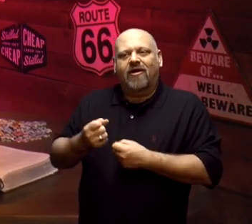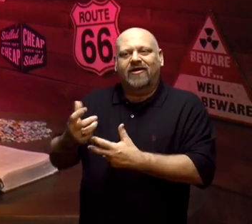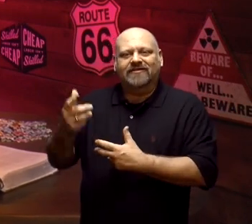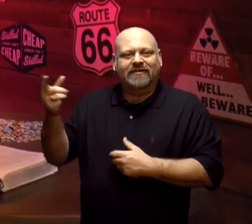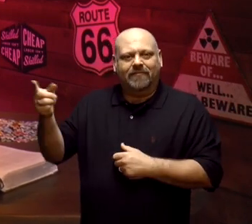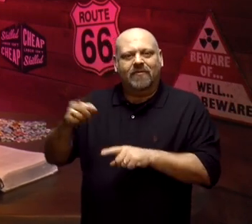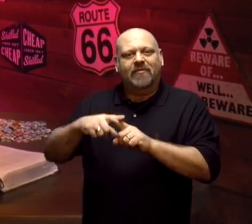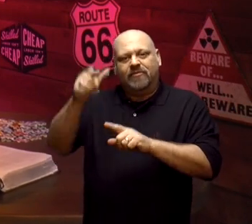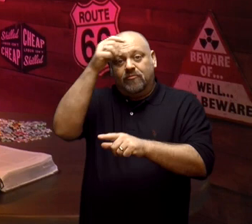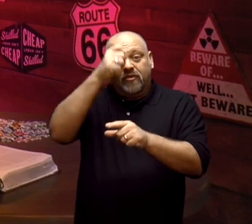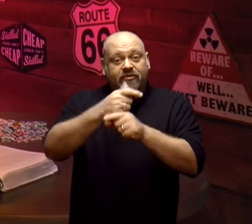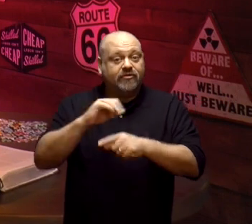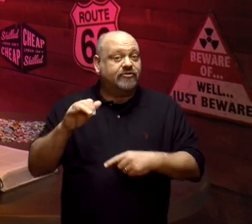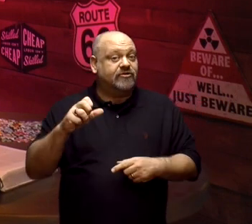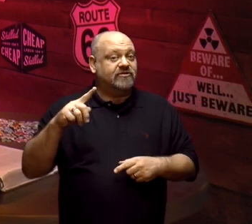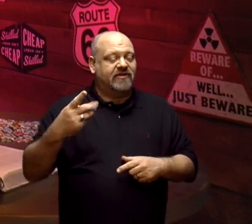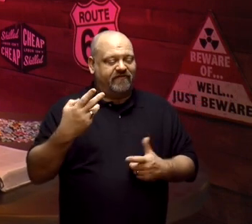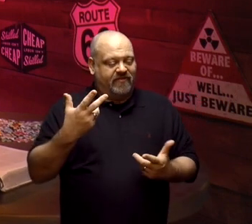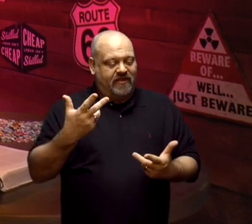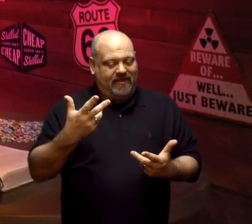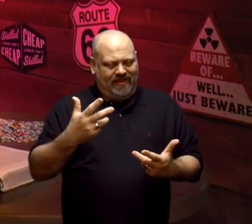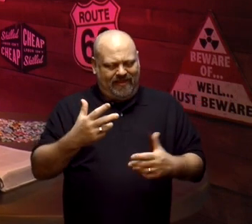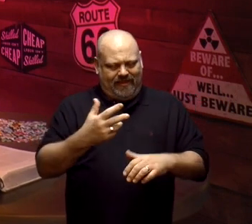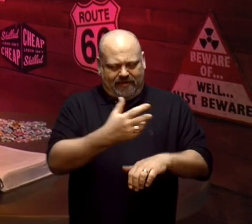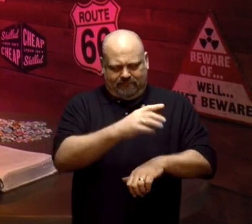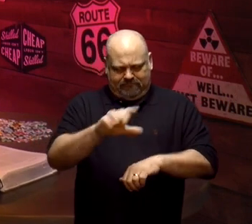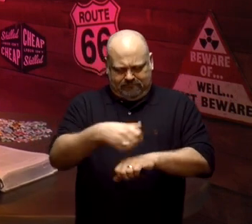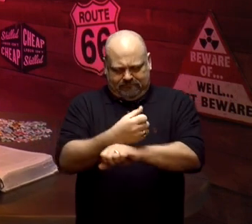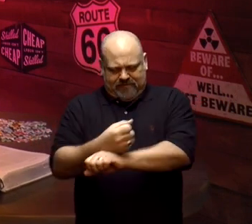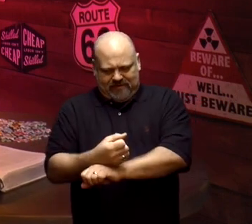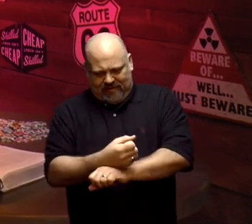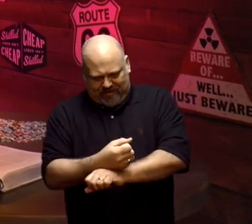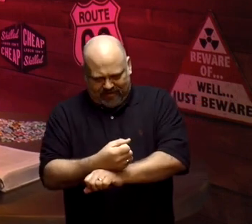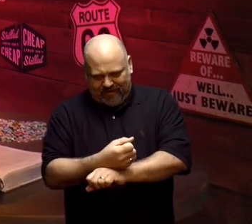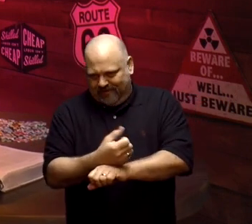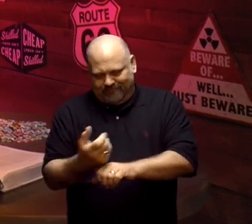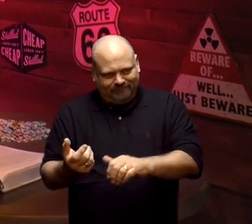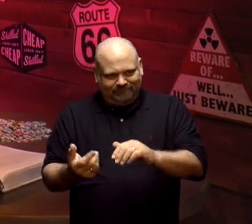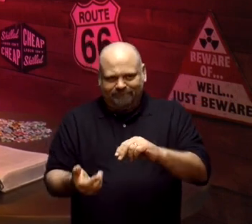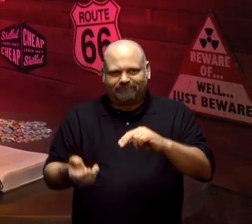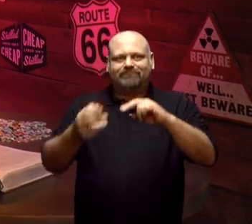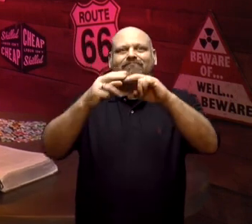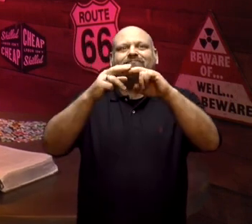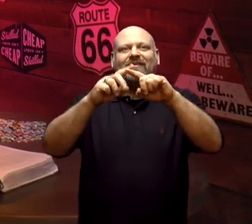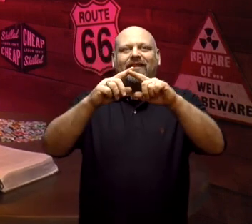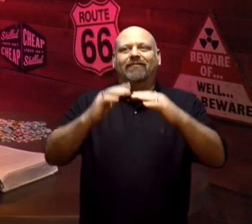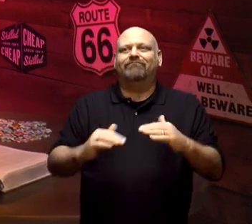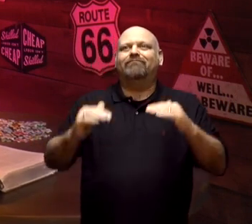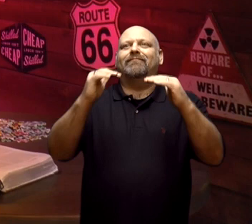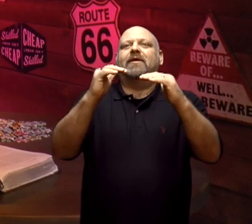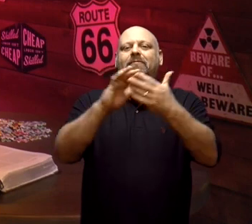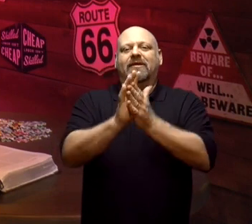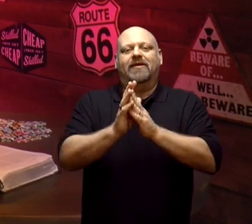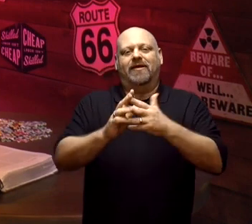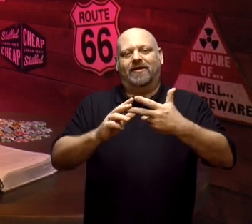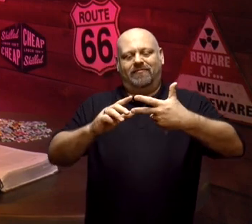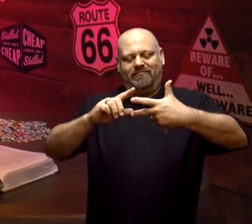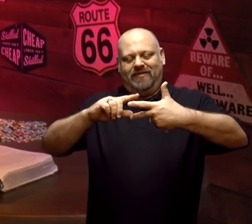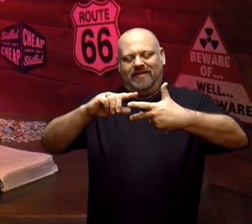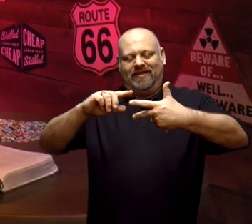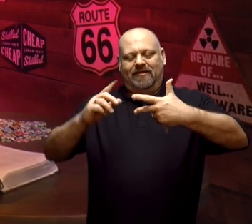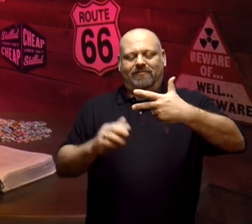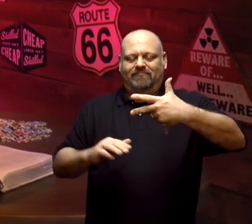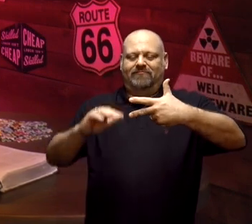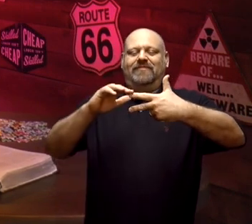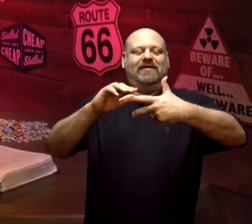brother Joseph had risen from slavery to become second in command of Pharaoh, the king of Egypt. Throughout